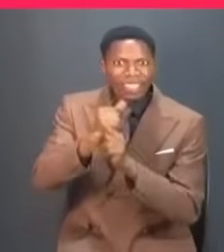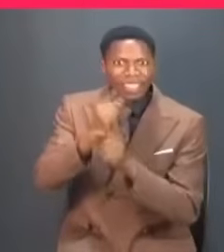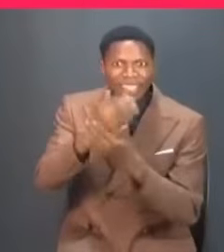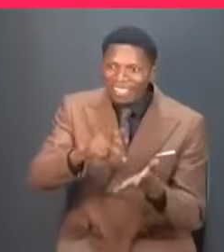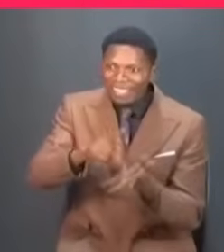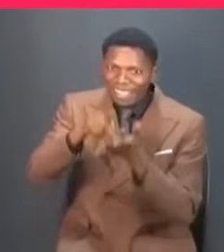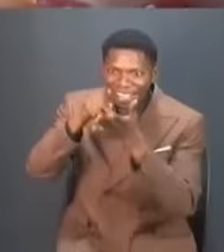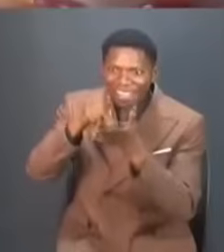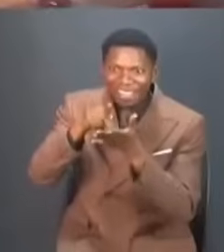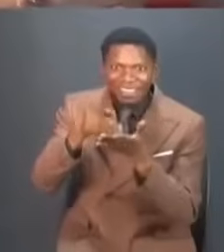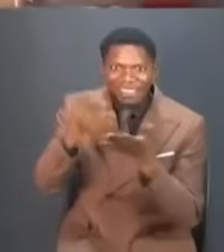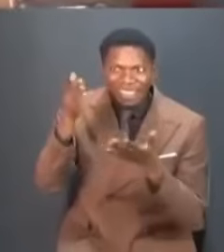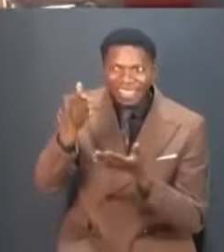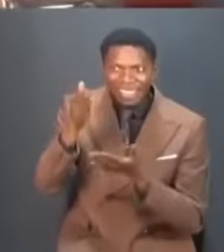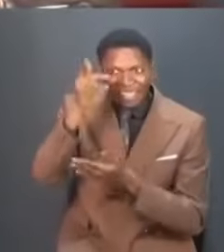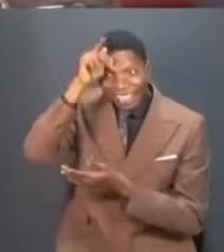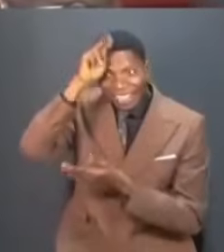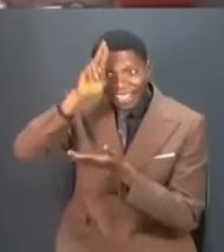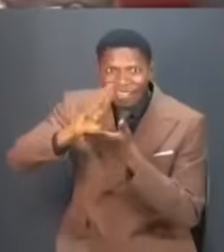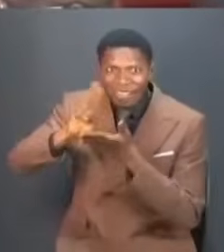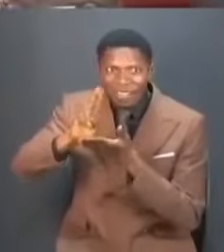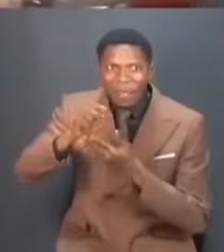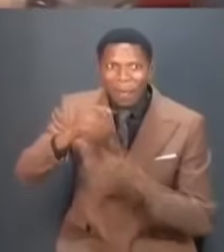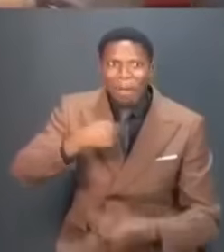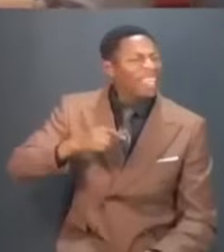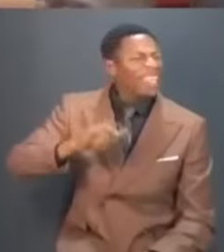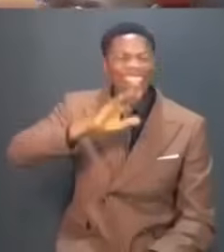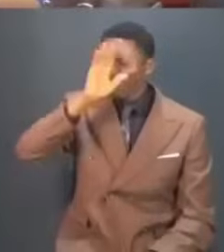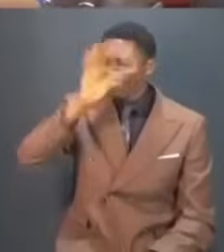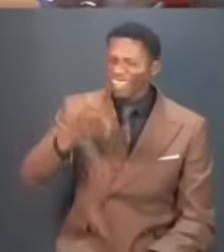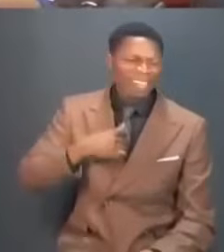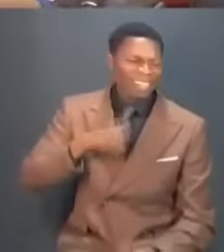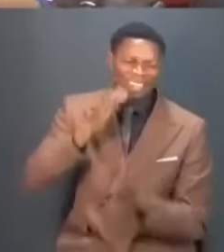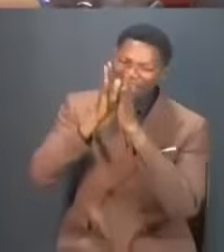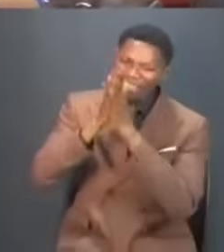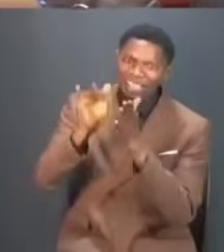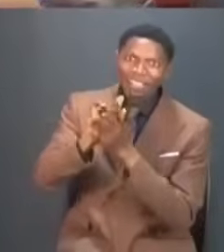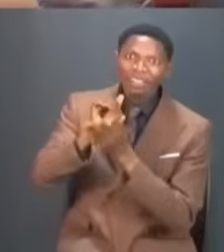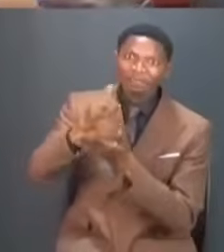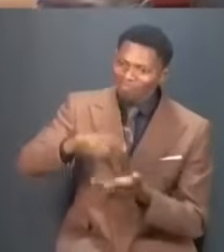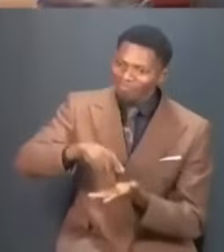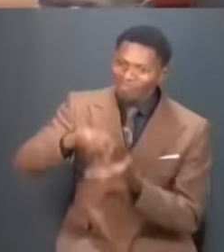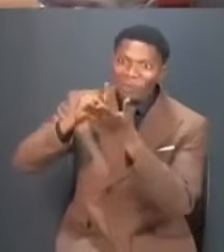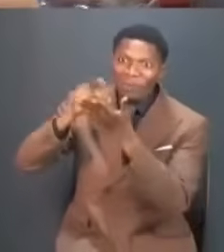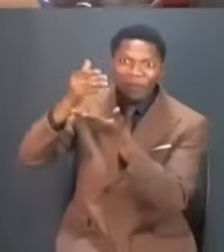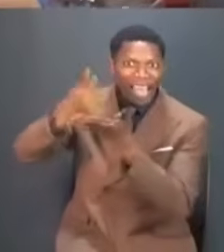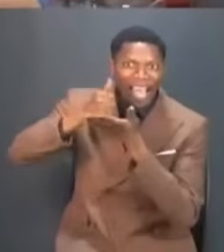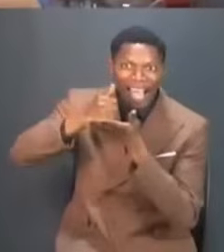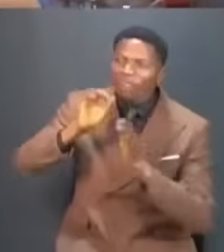him. He knows that, Mr. Speaker, I never stood for any position. He's just